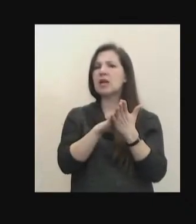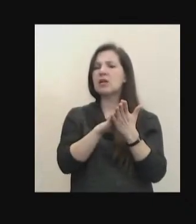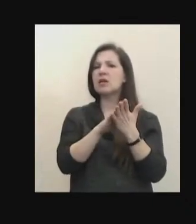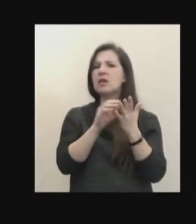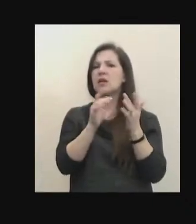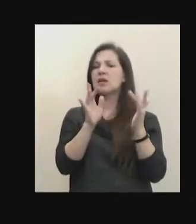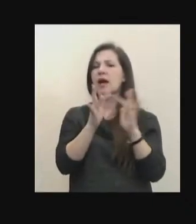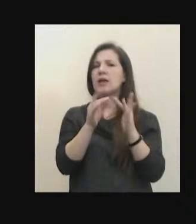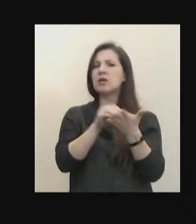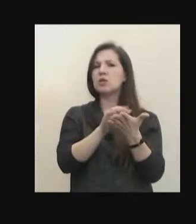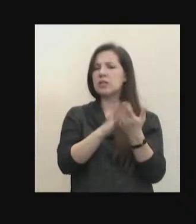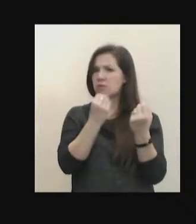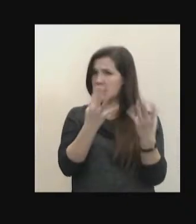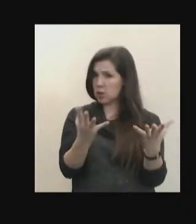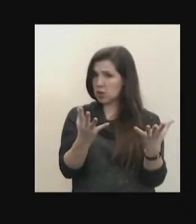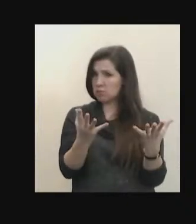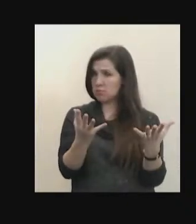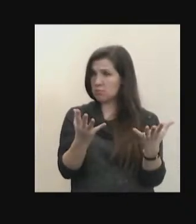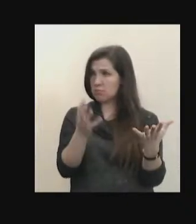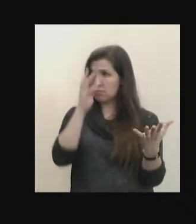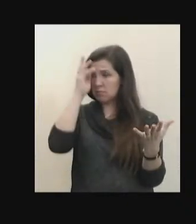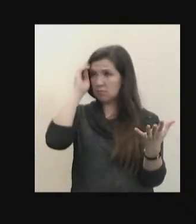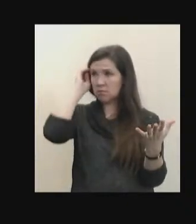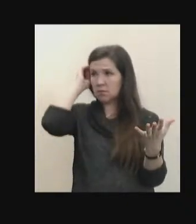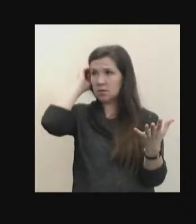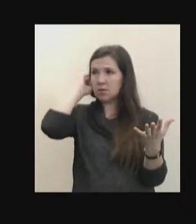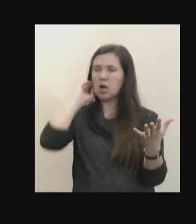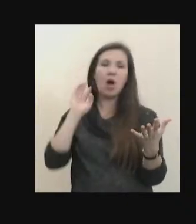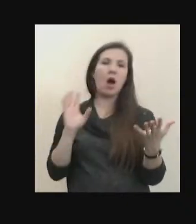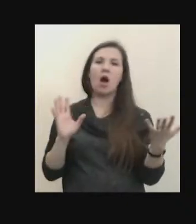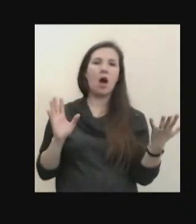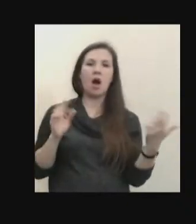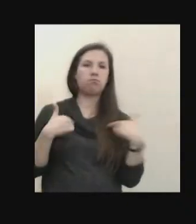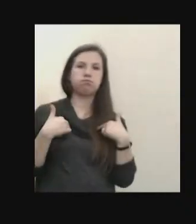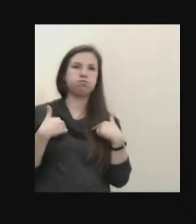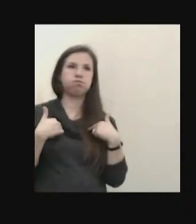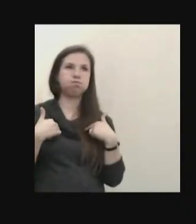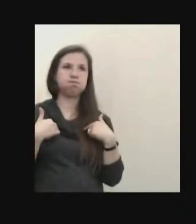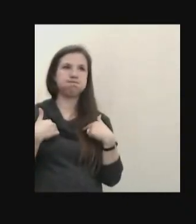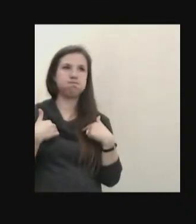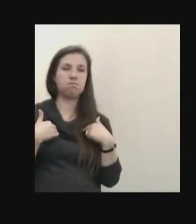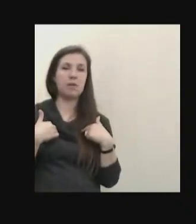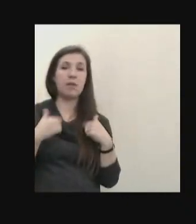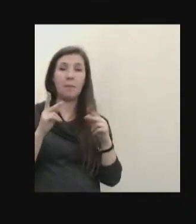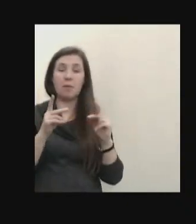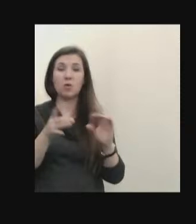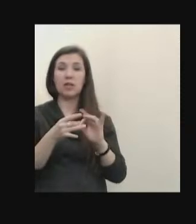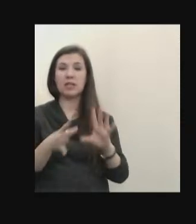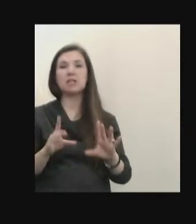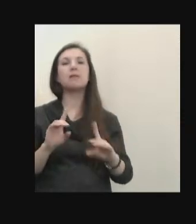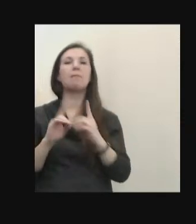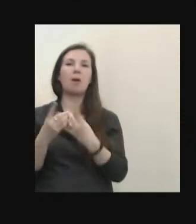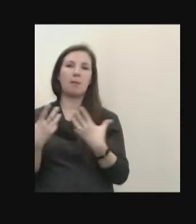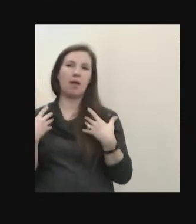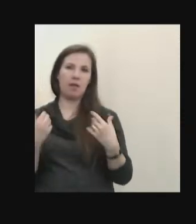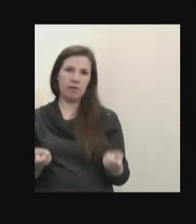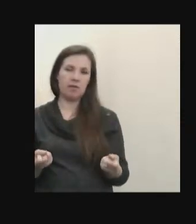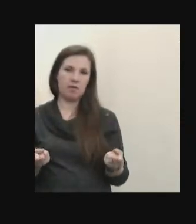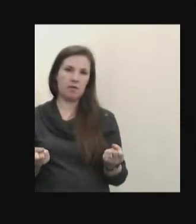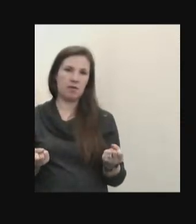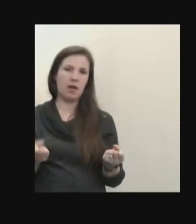public and maybe take away that feeling? Well, the ones who can release it would be the Department of Health. And that